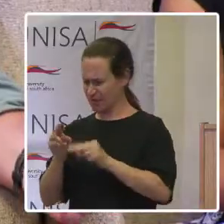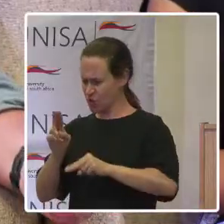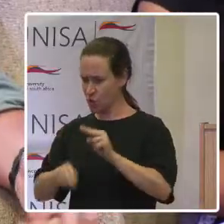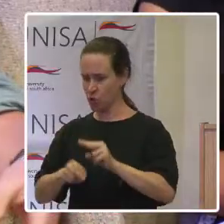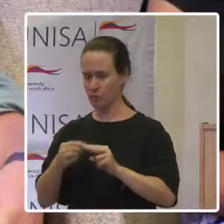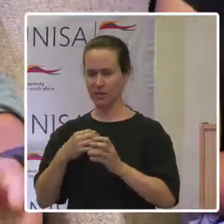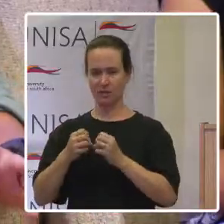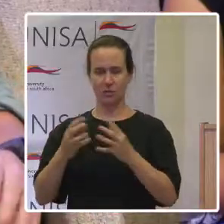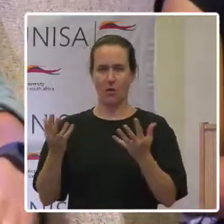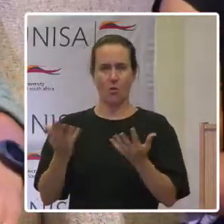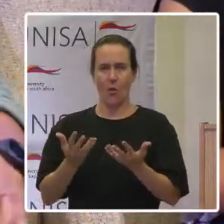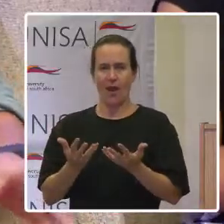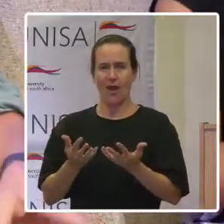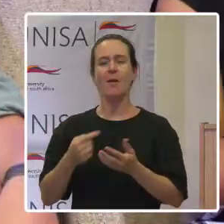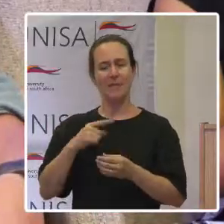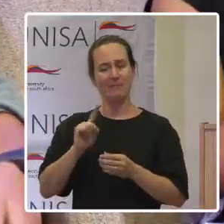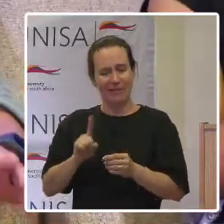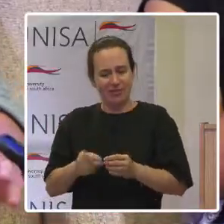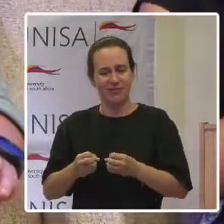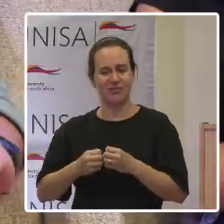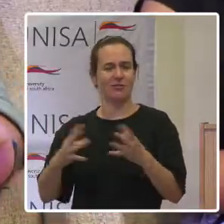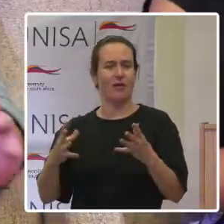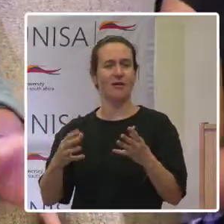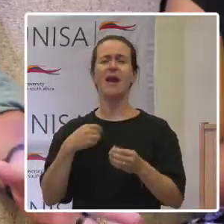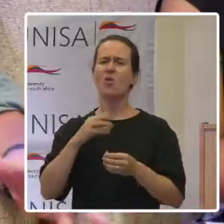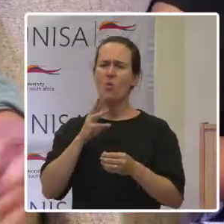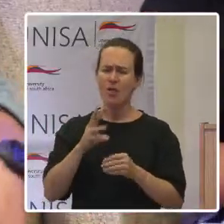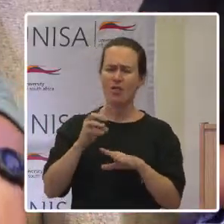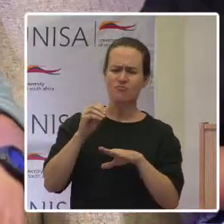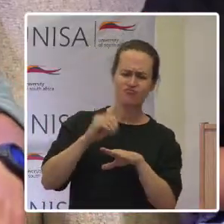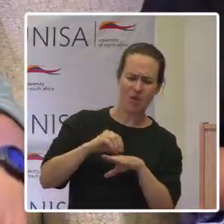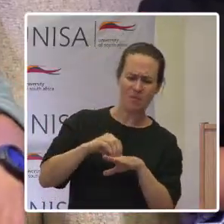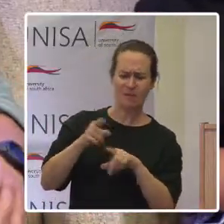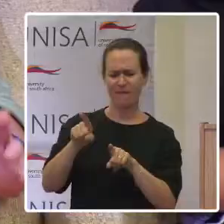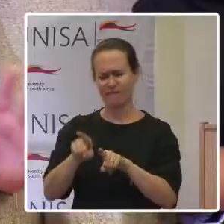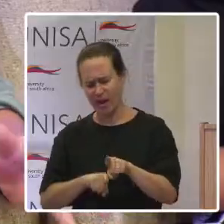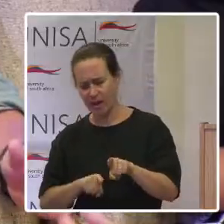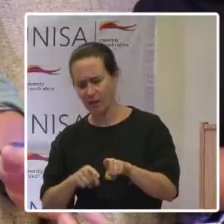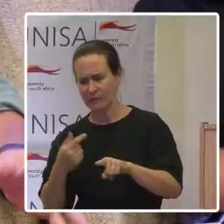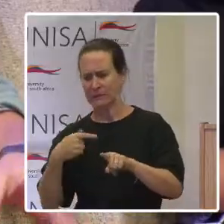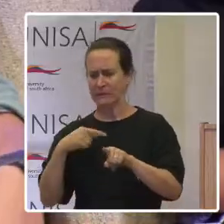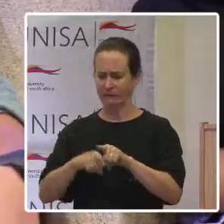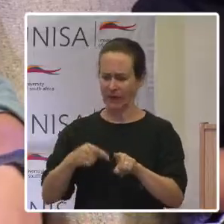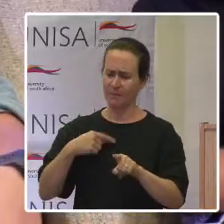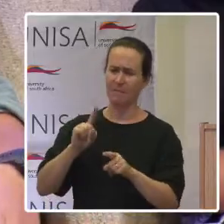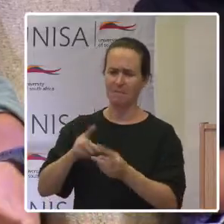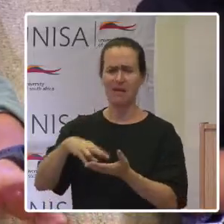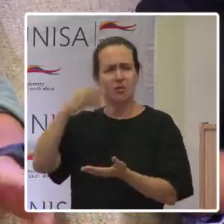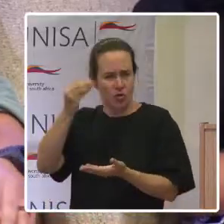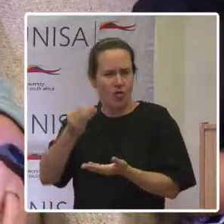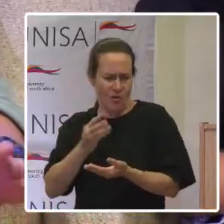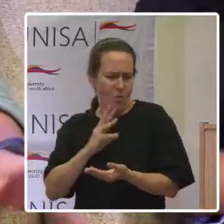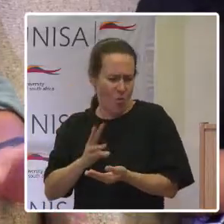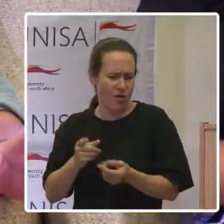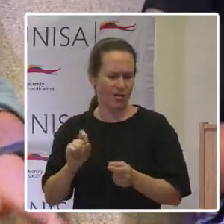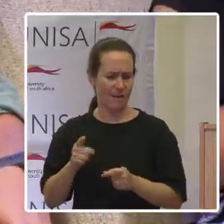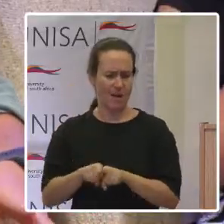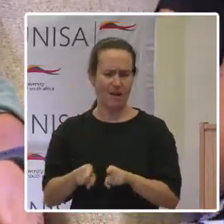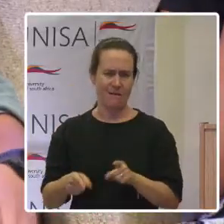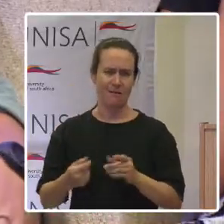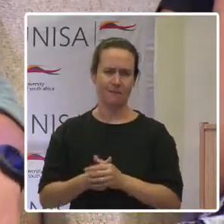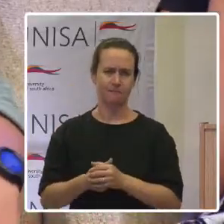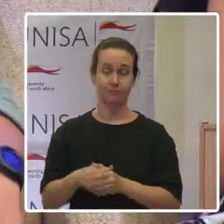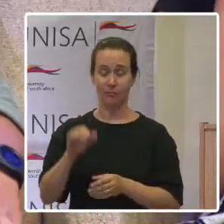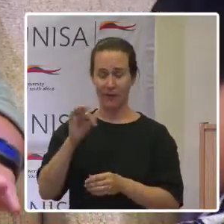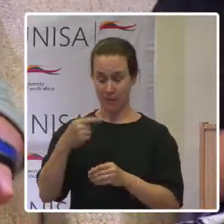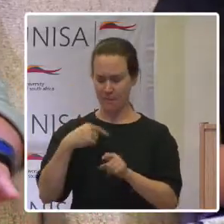in the beginning. And there will always be trial and error, and there will always be learning, and there will always be failures. Once you learn